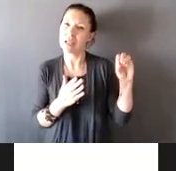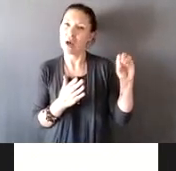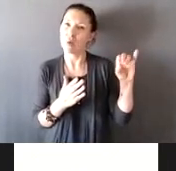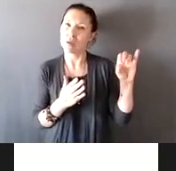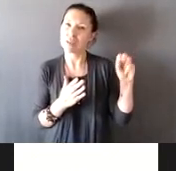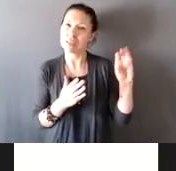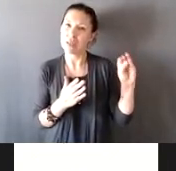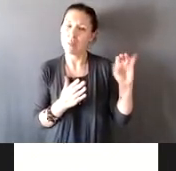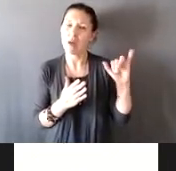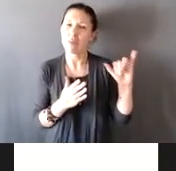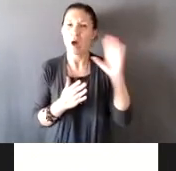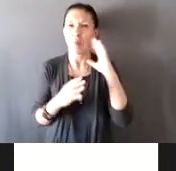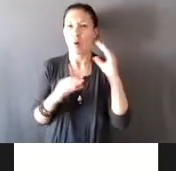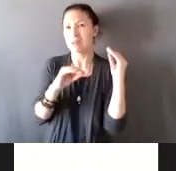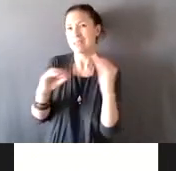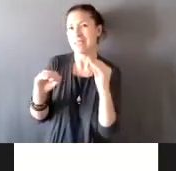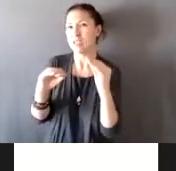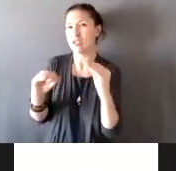Qigong.